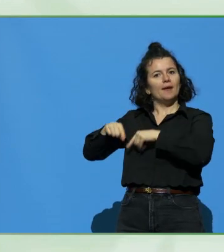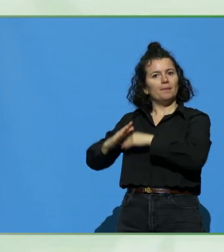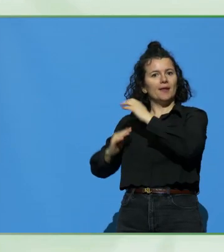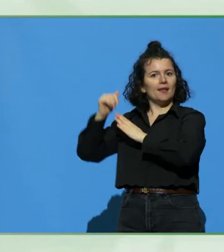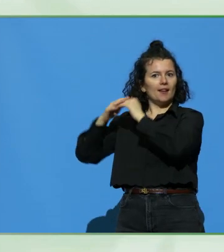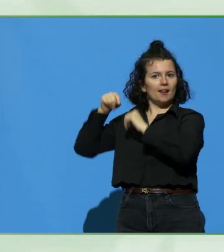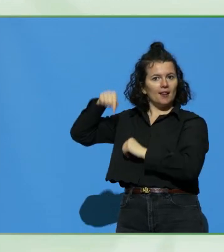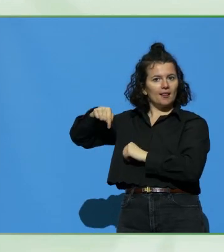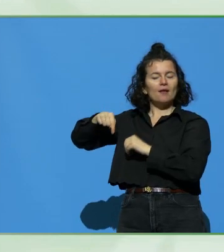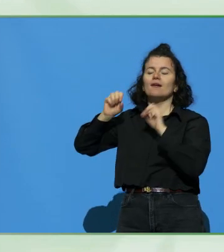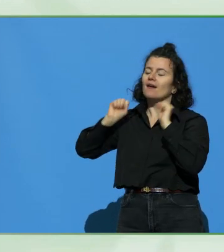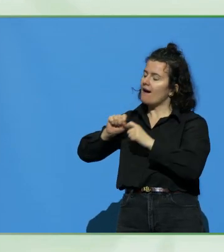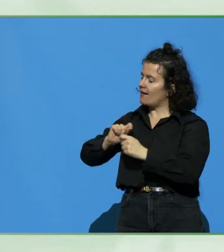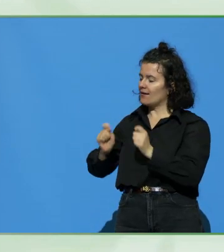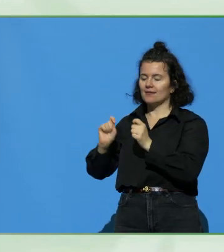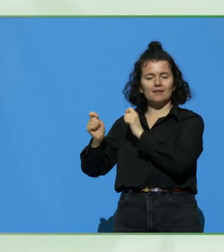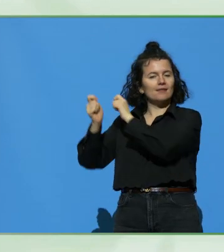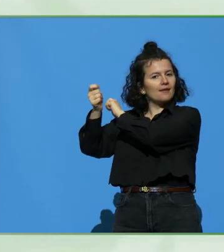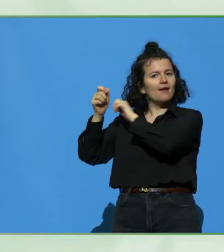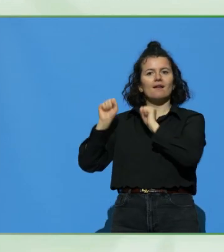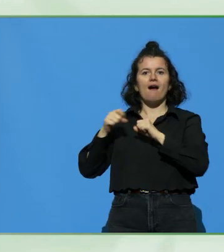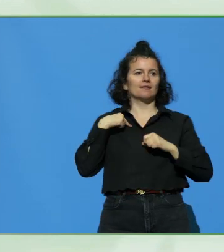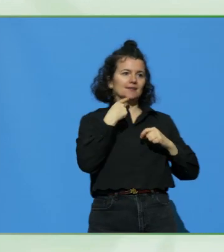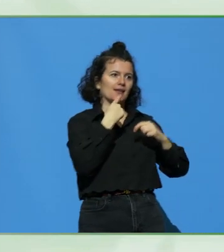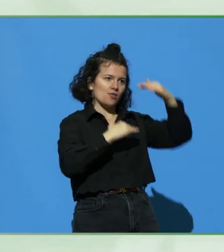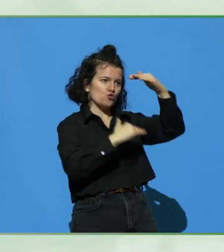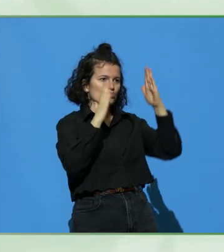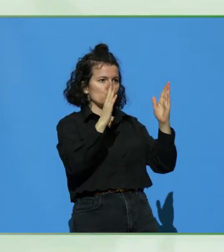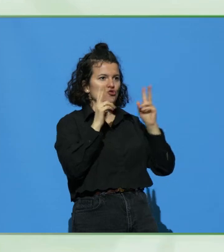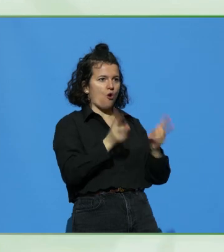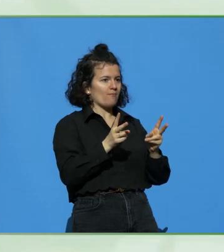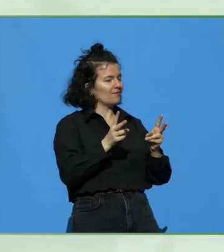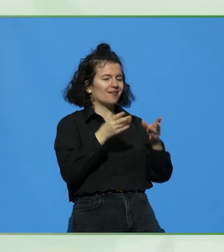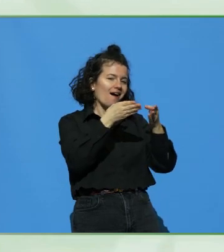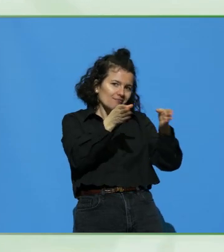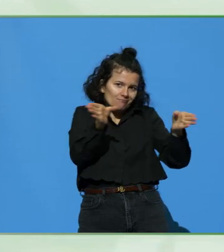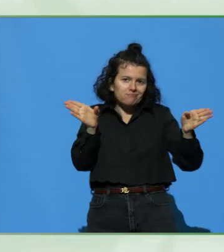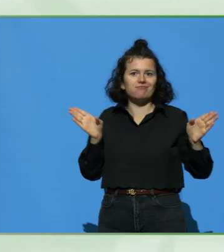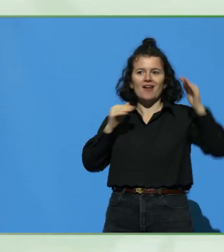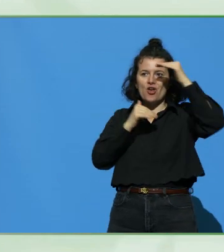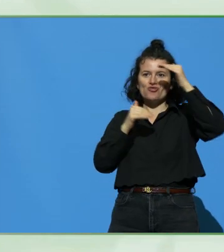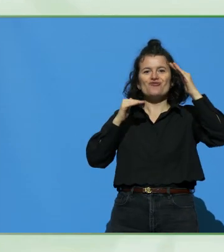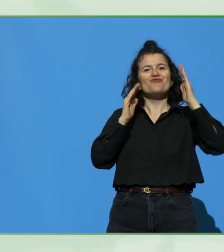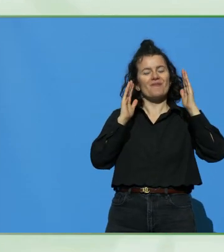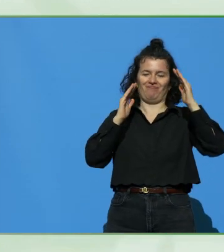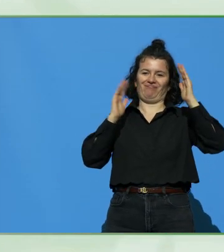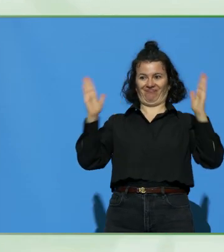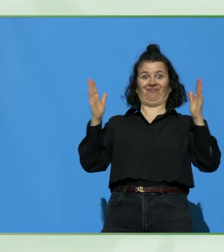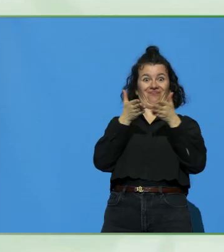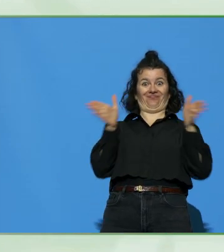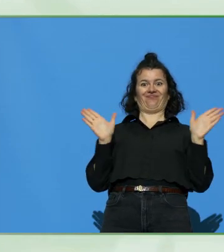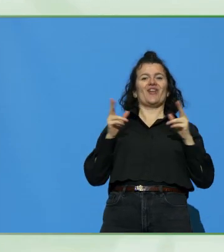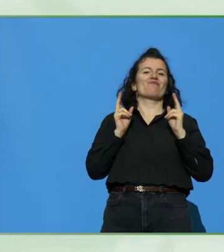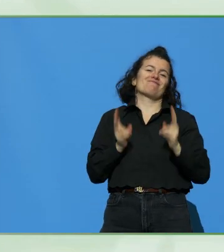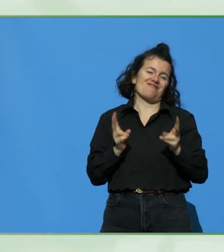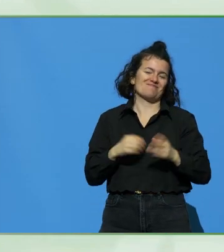as an error, but just as a normal part of the human condition. So please join me in welcoming Nikki Lilly to the stage.